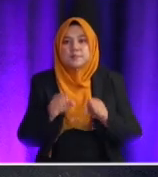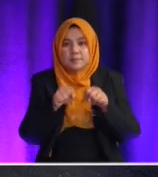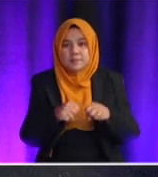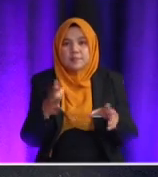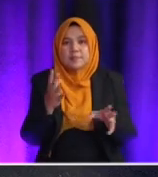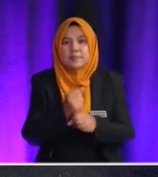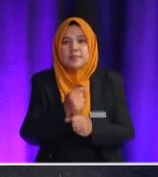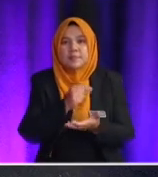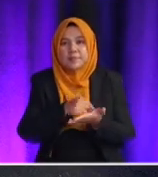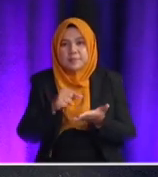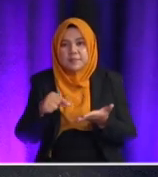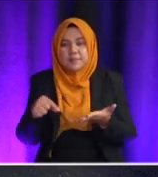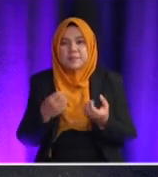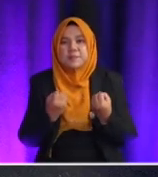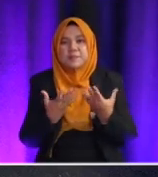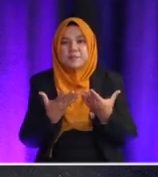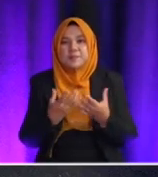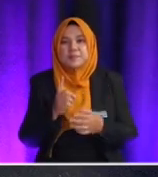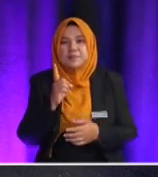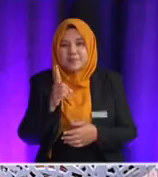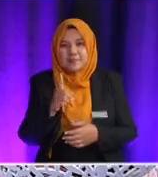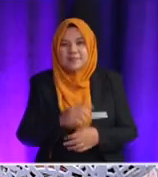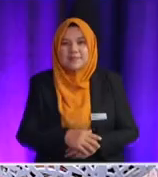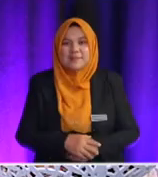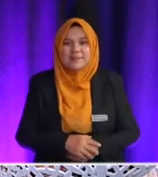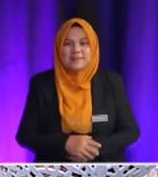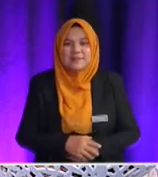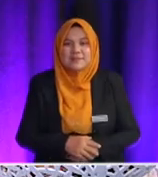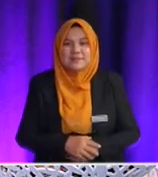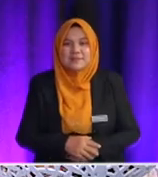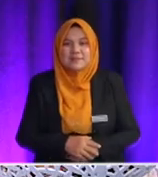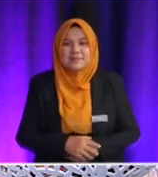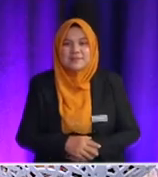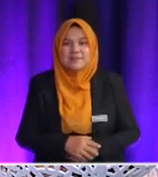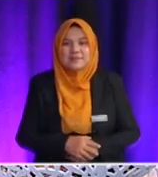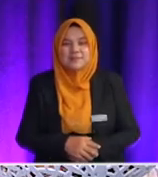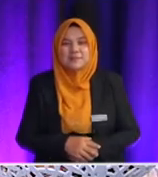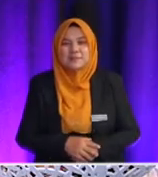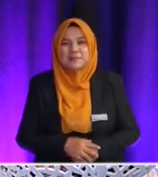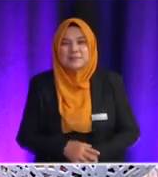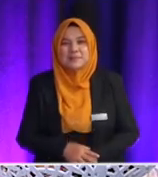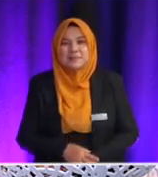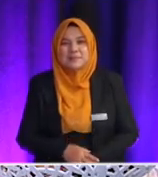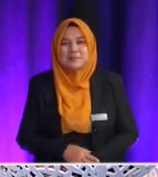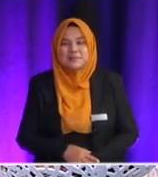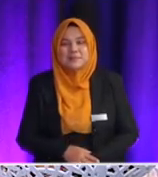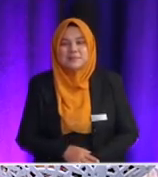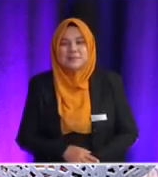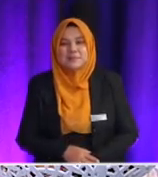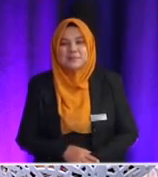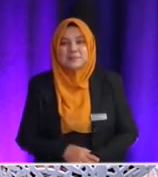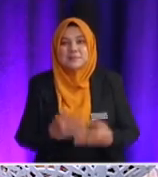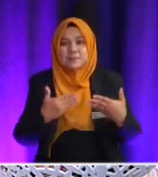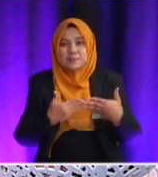Yes, a pen, please. How many? One. One, all right. One first. Good job. Okay. Shall we continue with